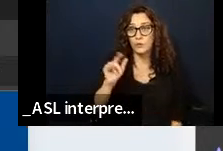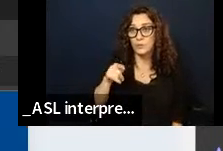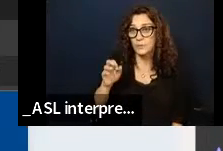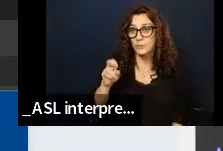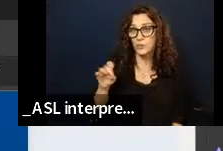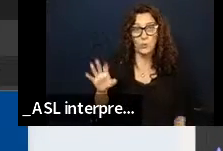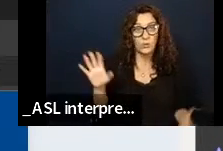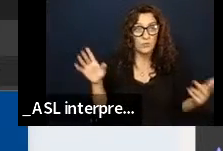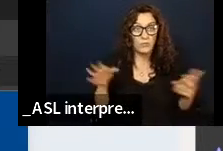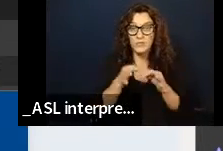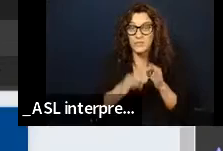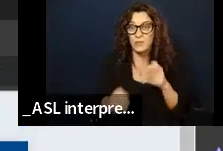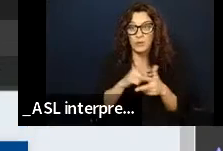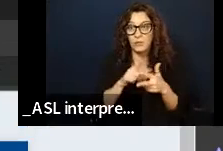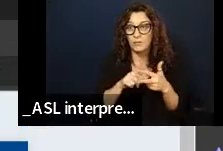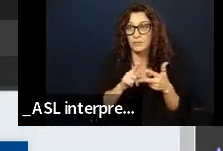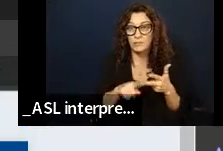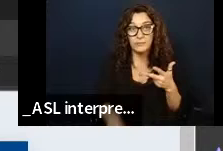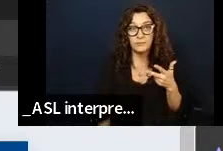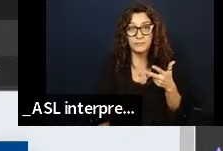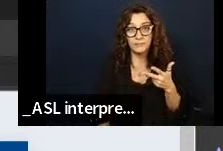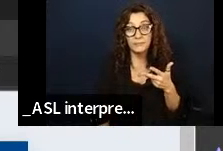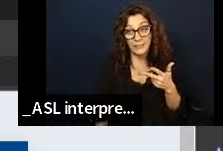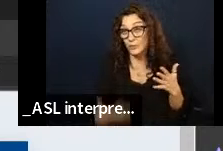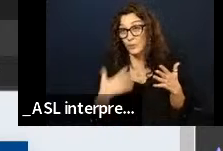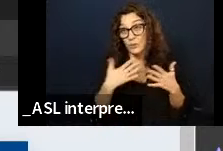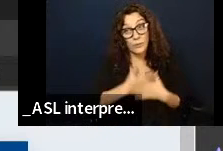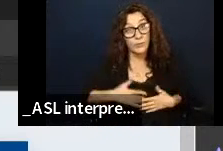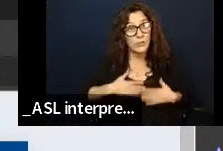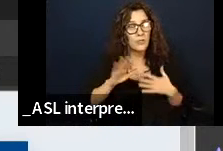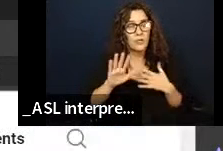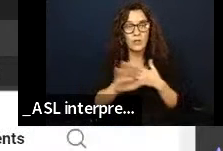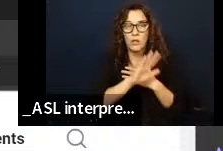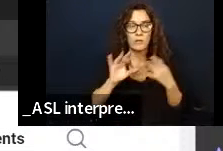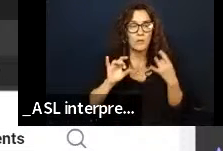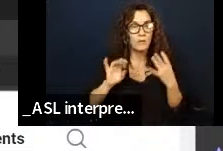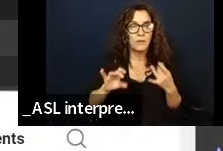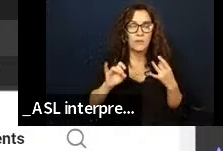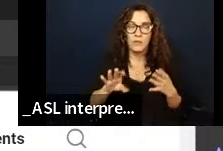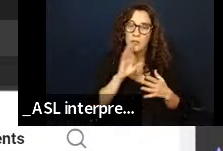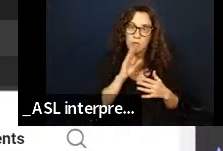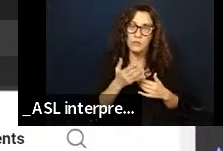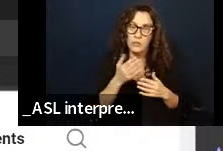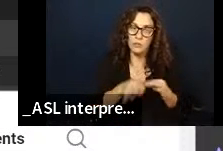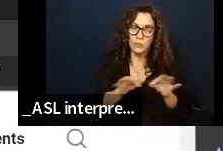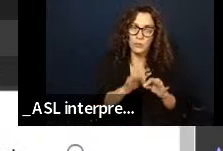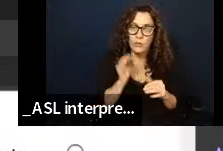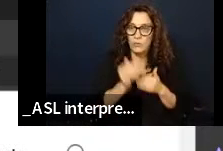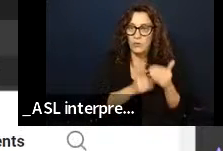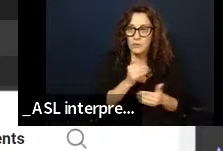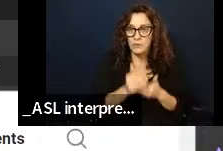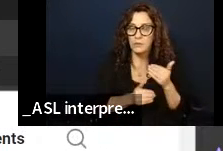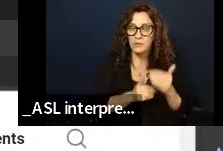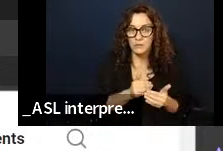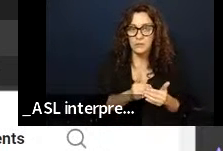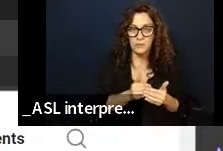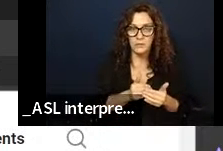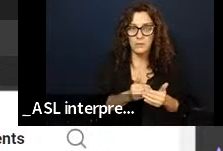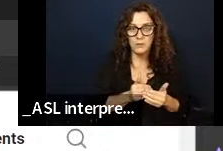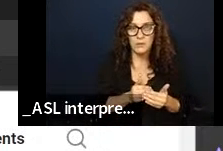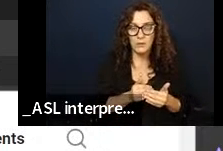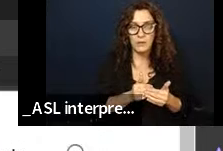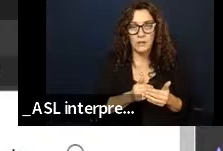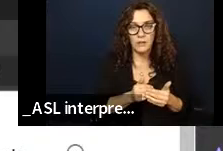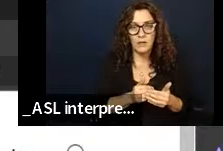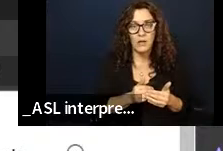zip code. Yeah, we appreciate your feedback. And again, this is a process that you can also go through for